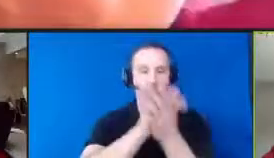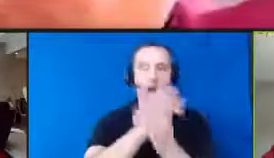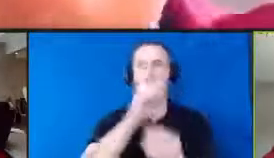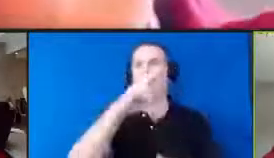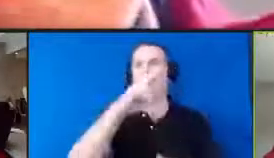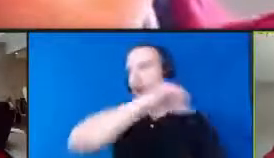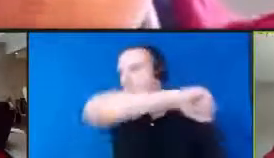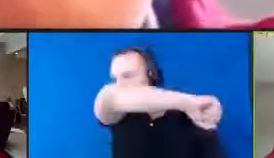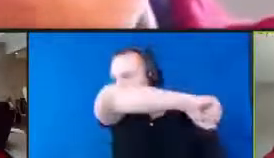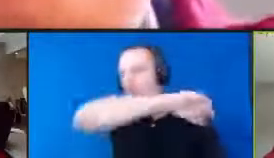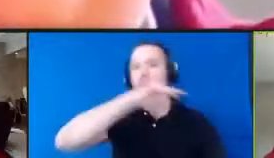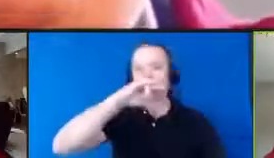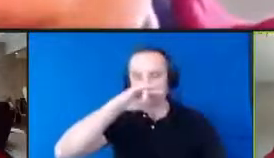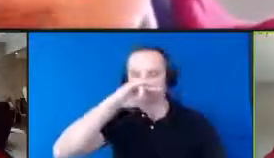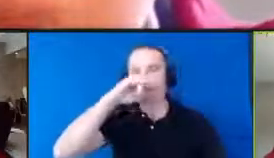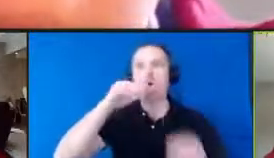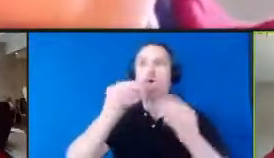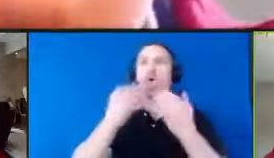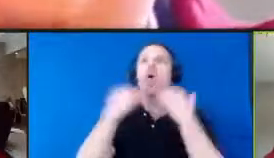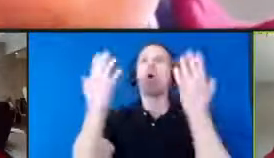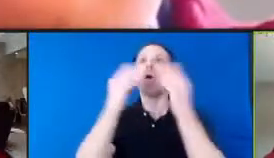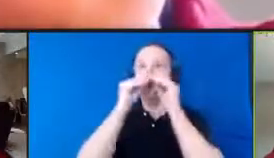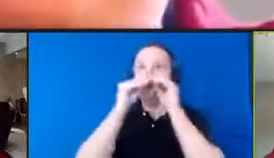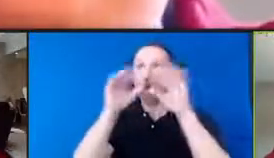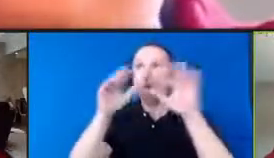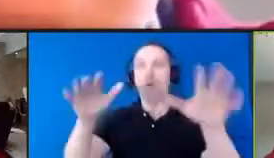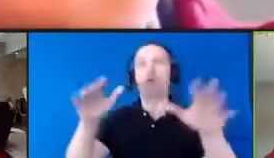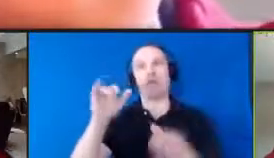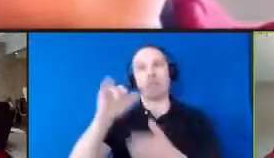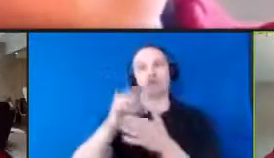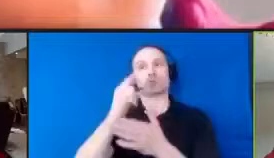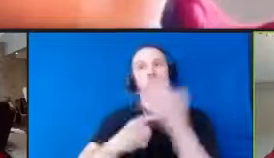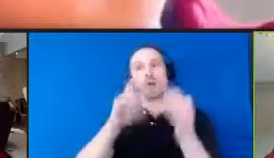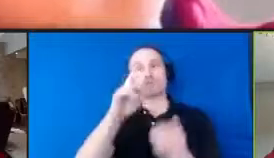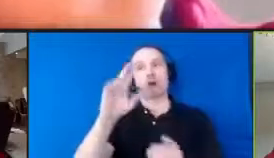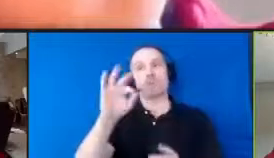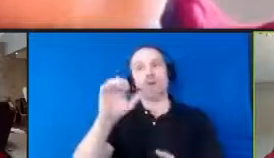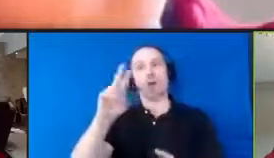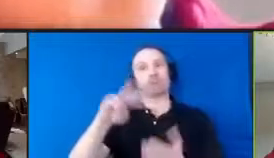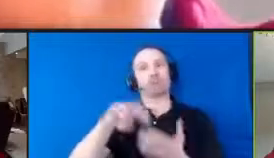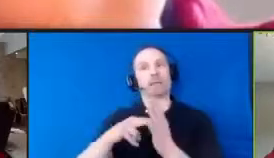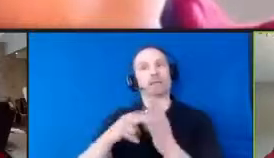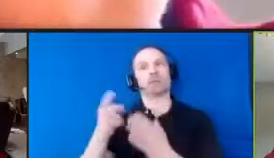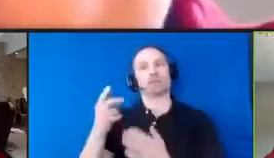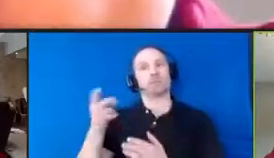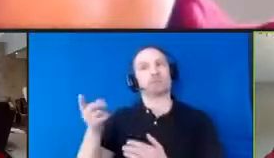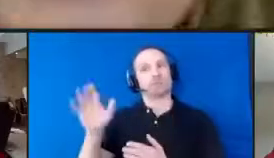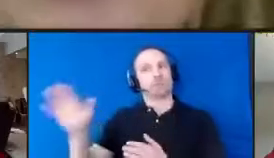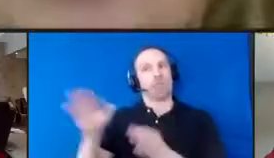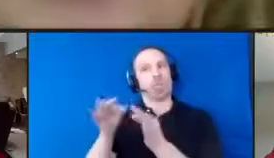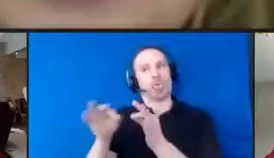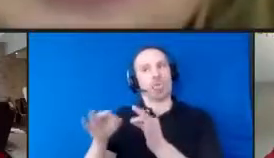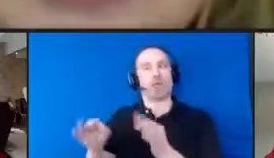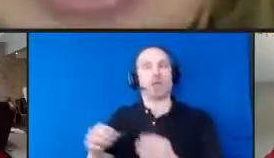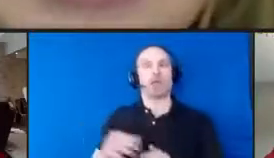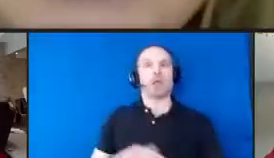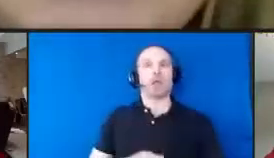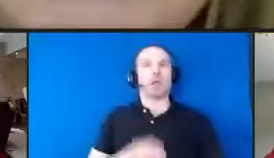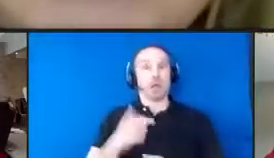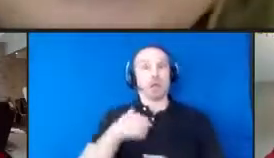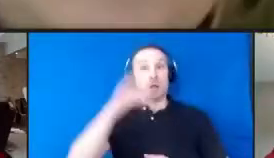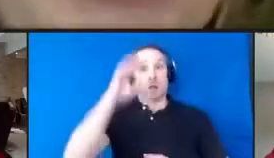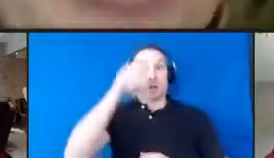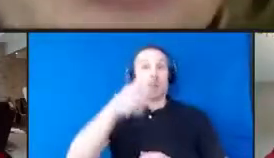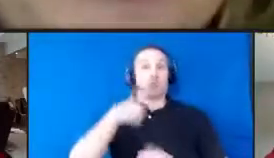But that's what he's referring to. Yeah, I will say we have had far less colds